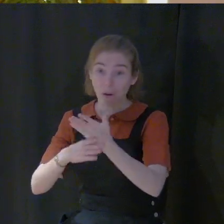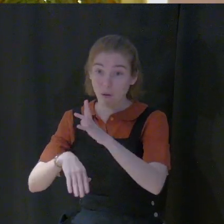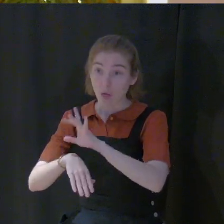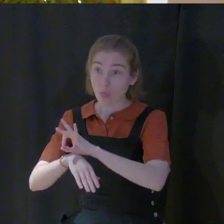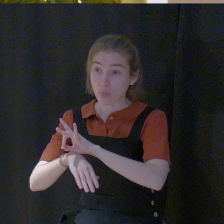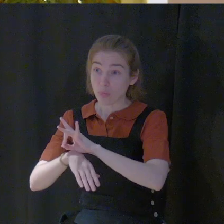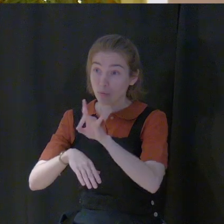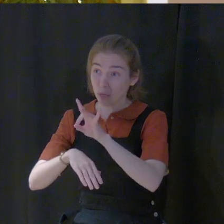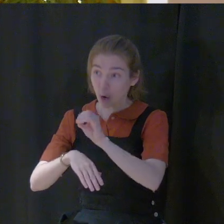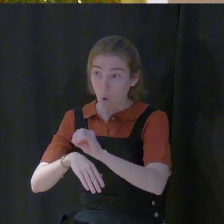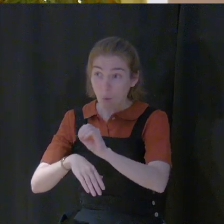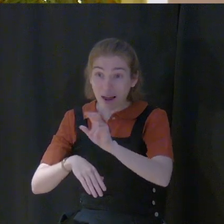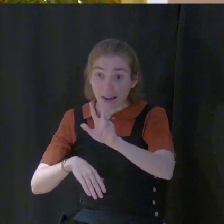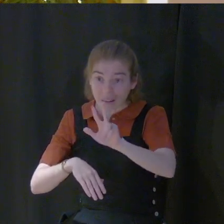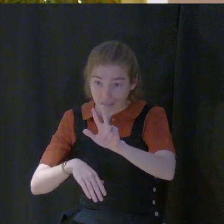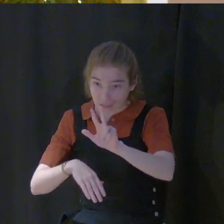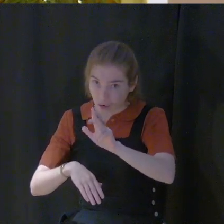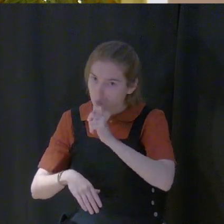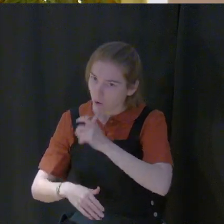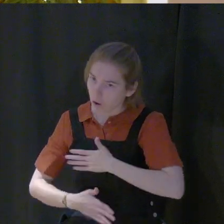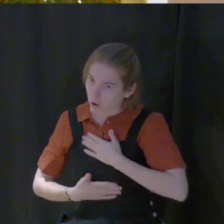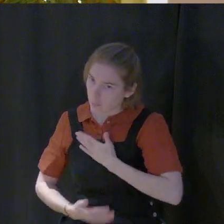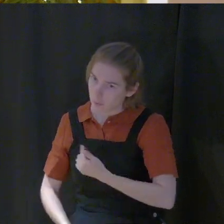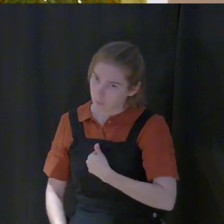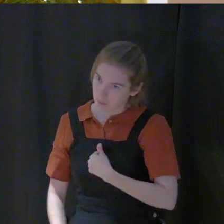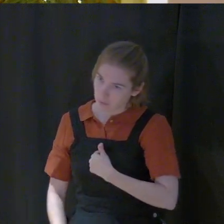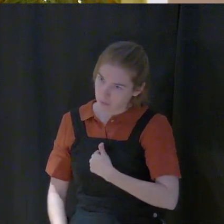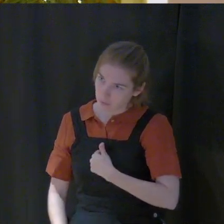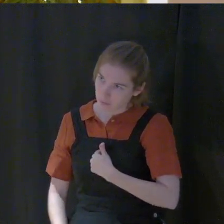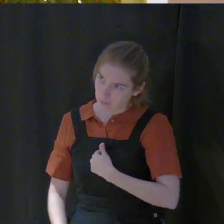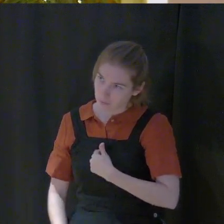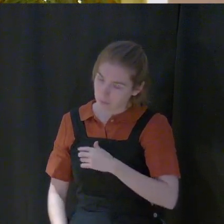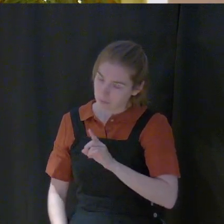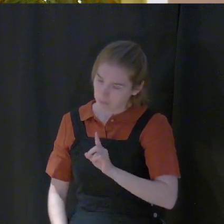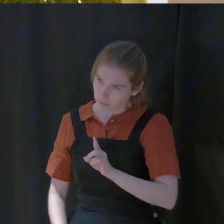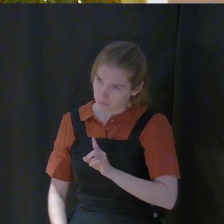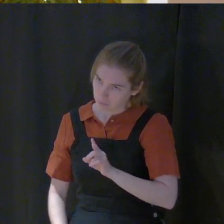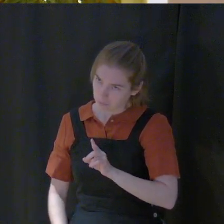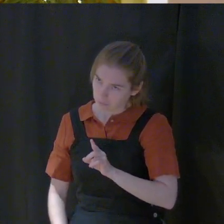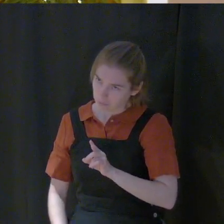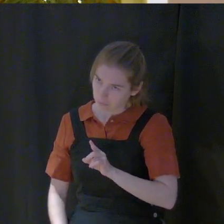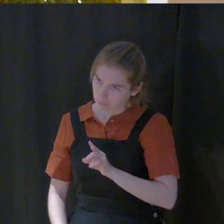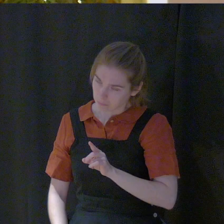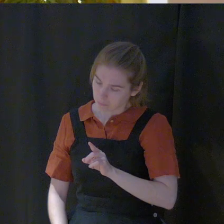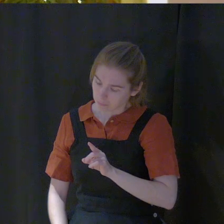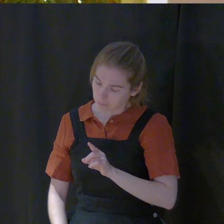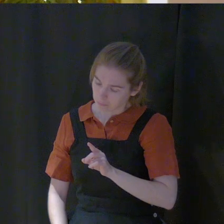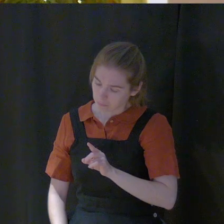I wasn't real happy about that, but she got me right in.